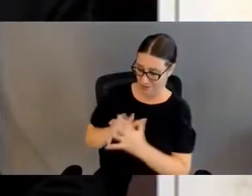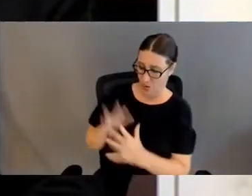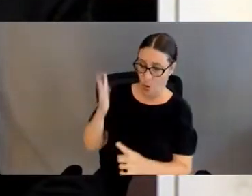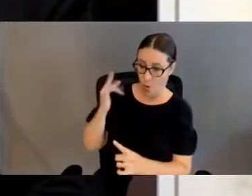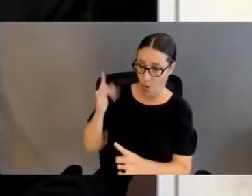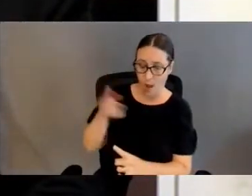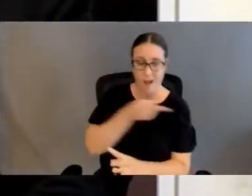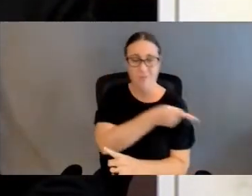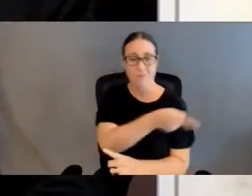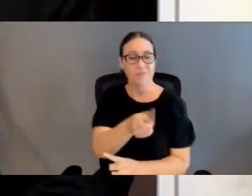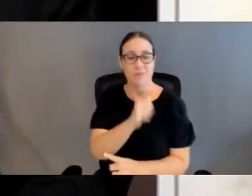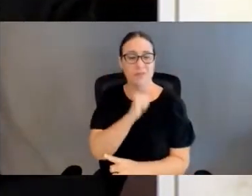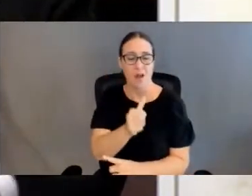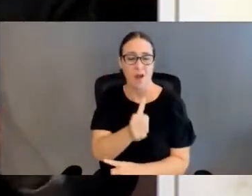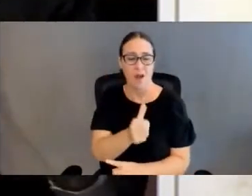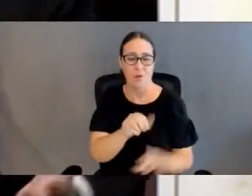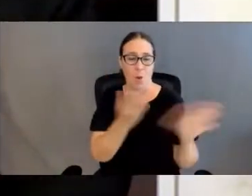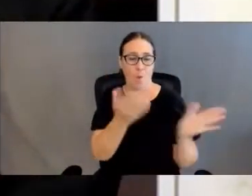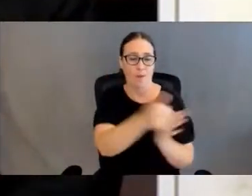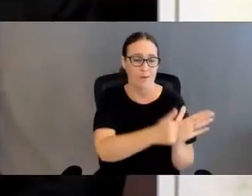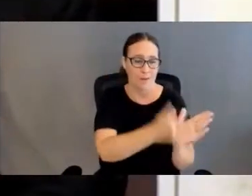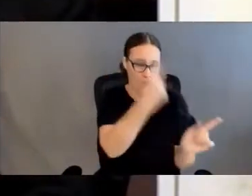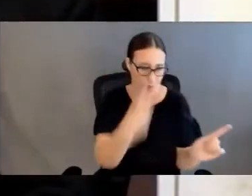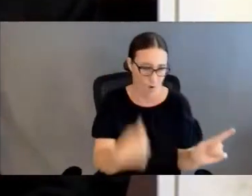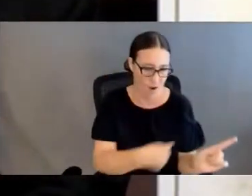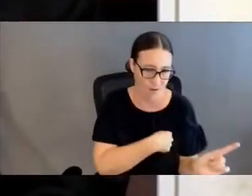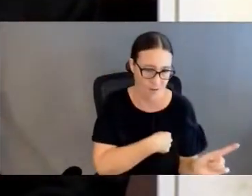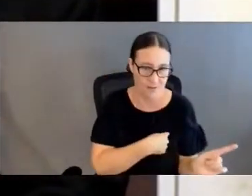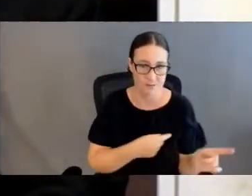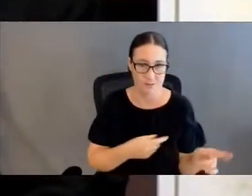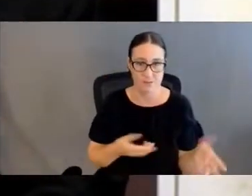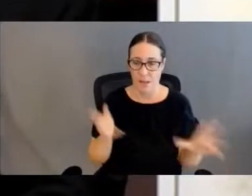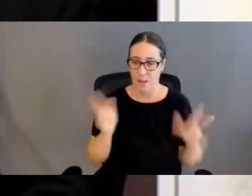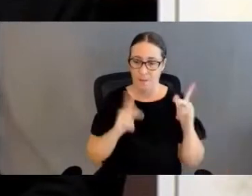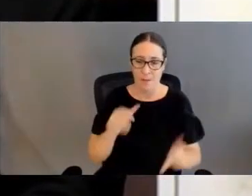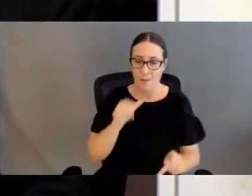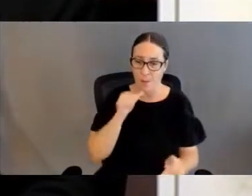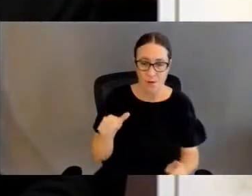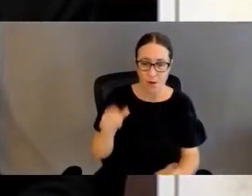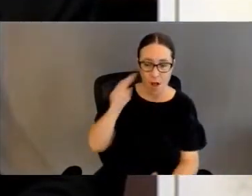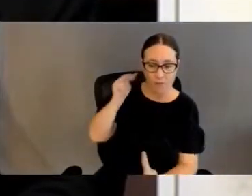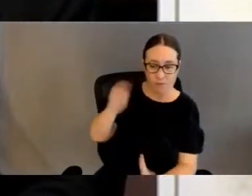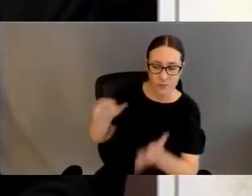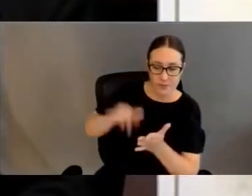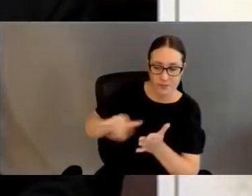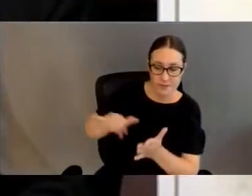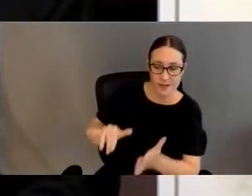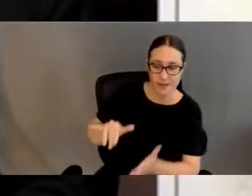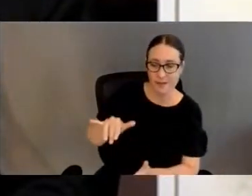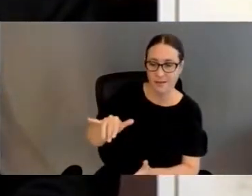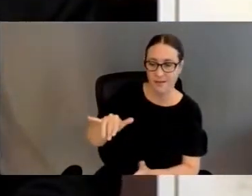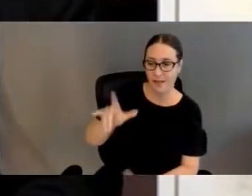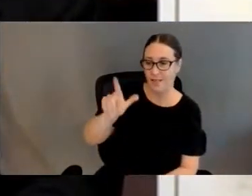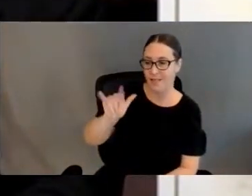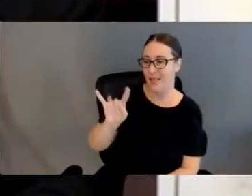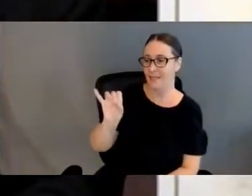us. And now everybody's looking for the Latino market in North Carolina. You know what? Too